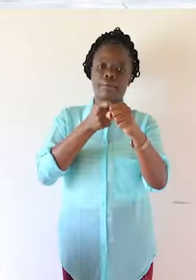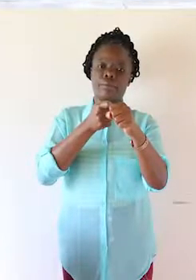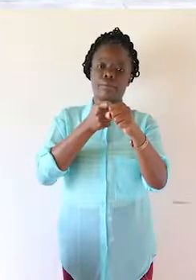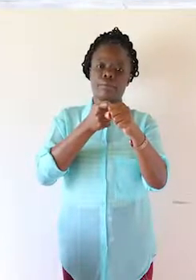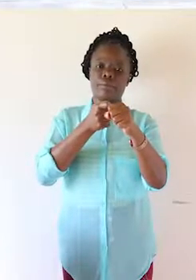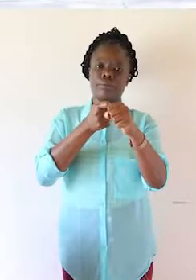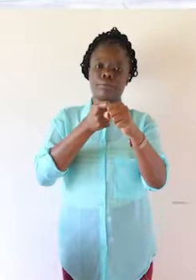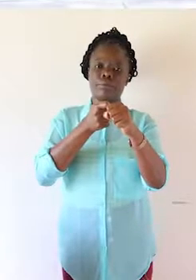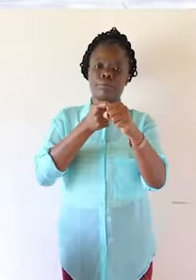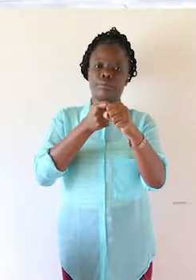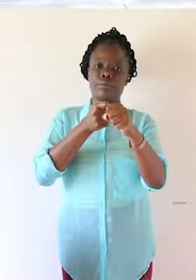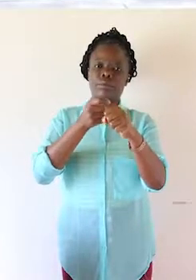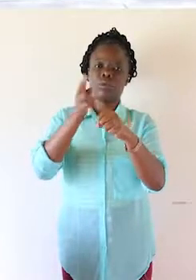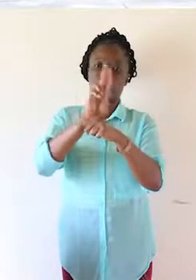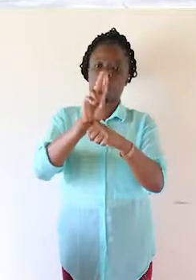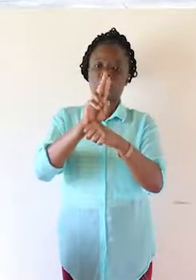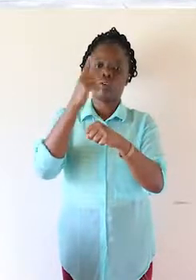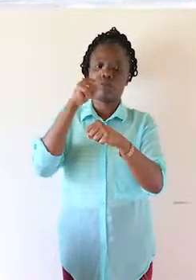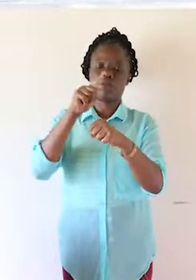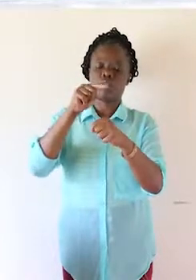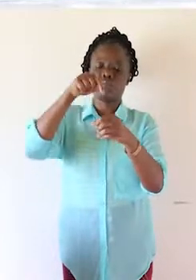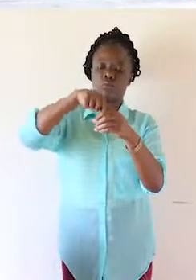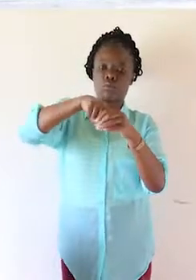a hammer. We have a hammer.